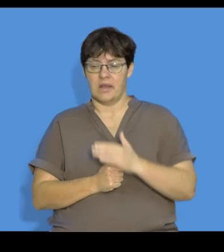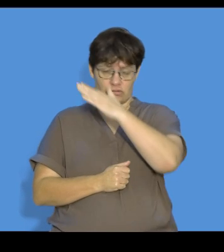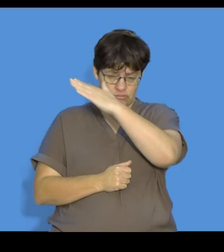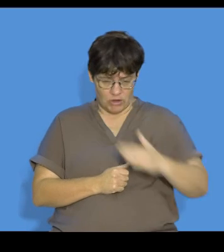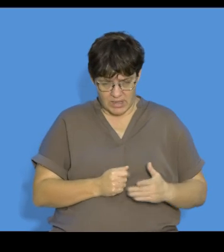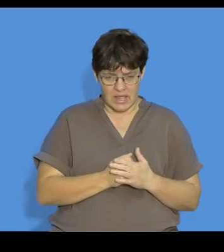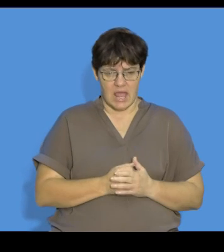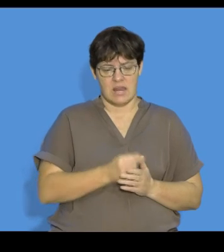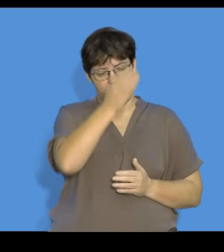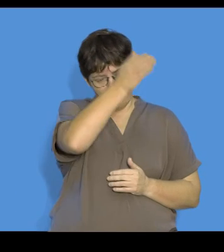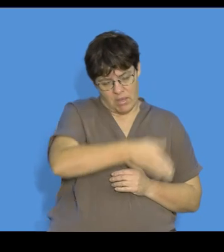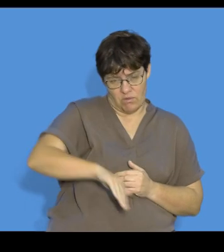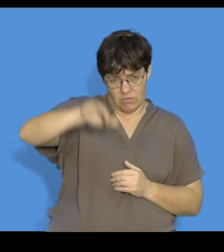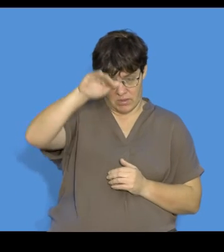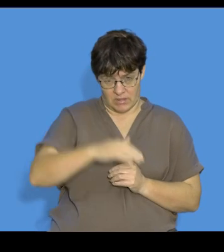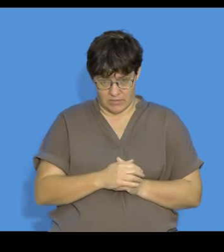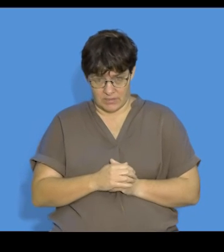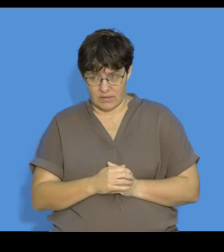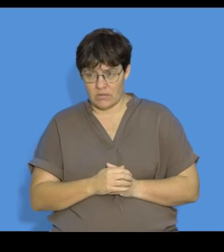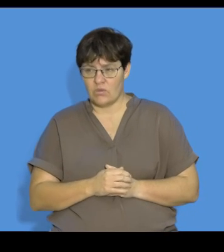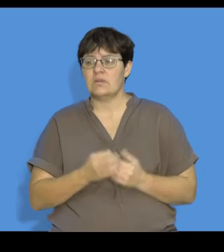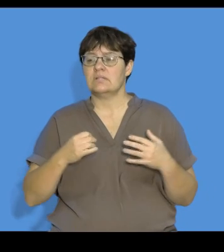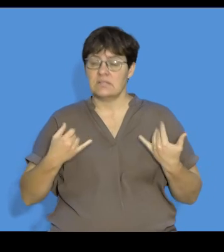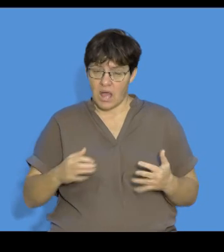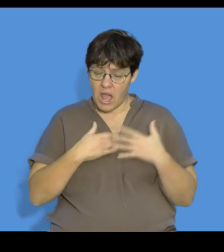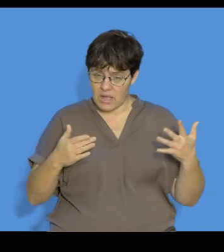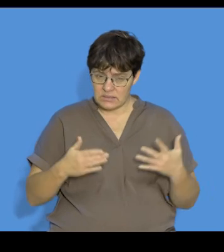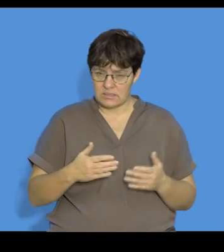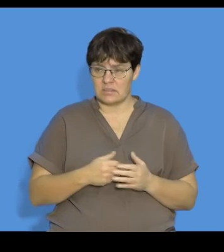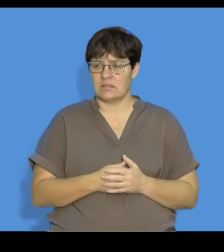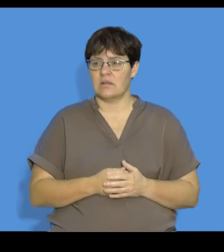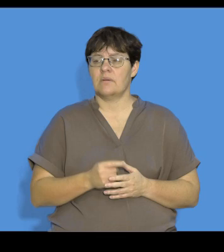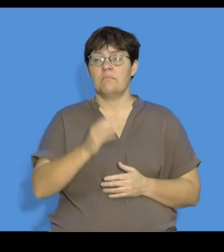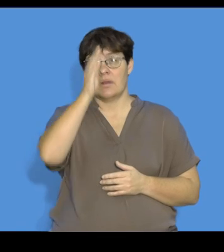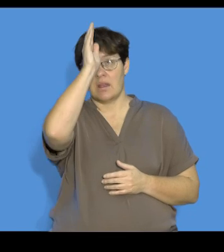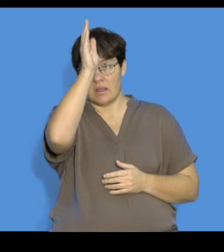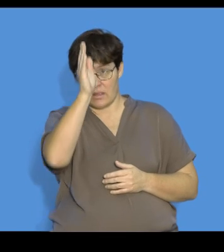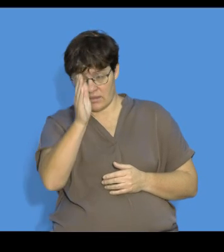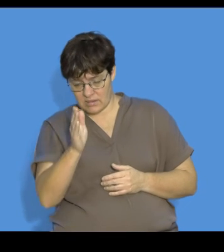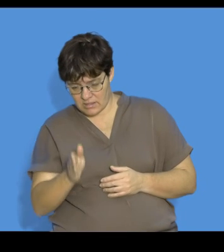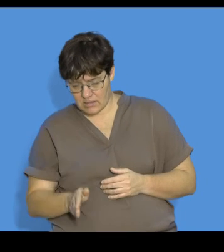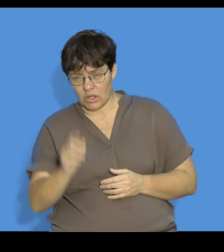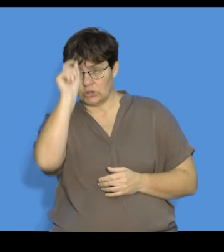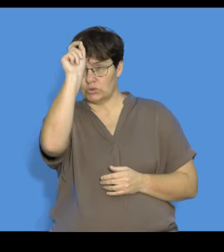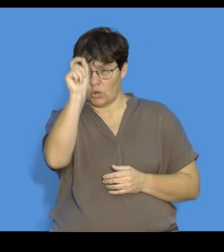parabola. What will we start with? We start with labeling